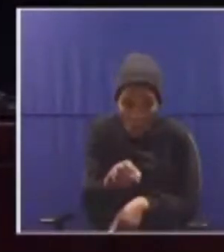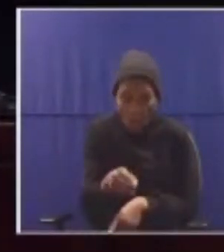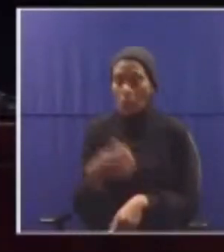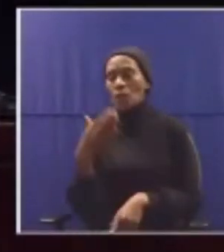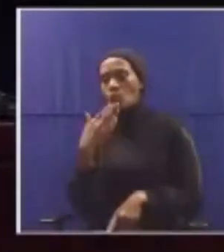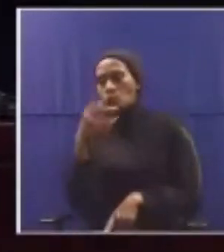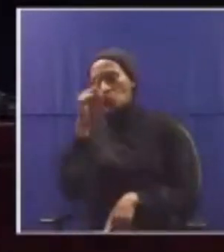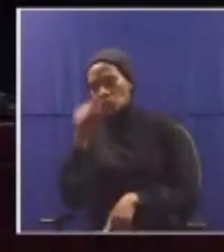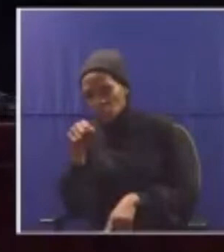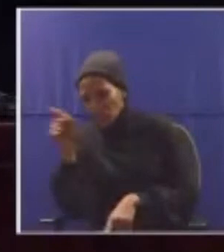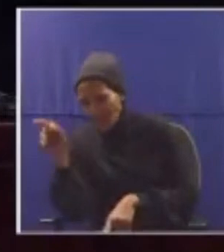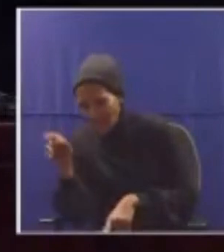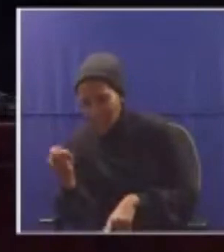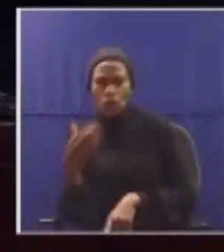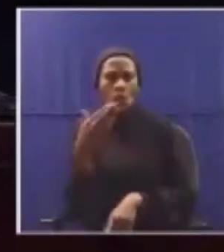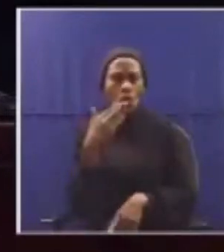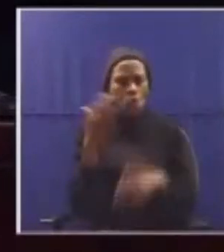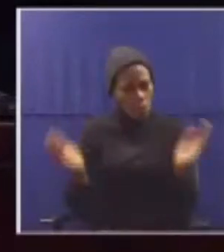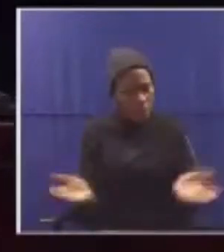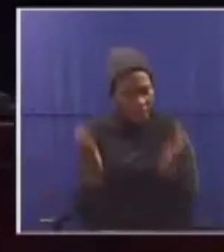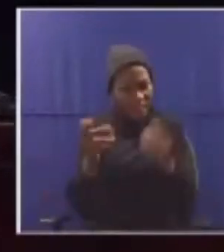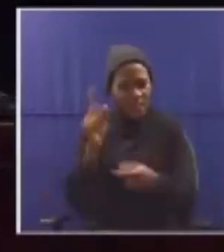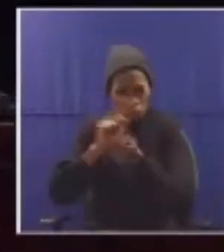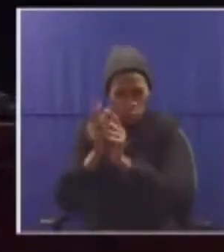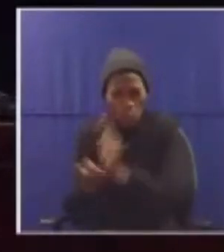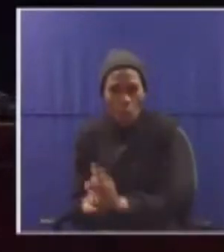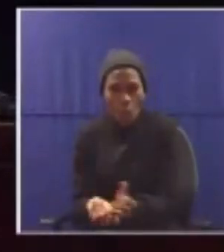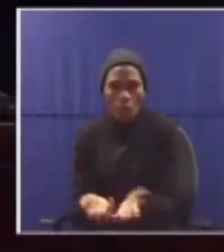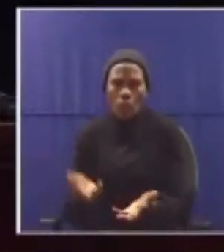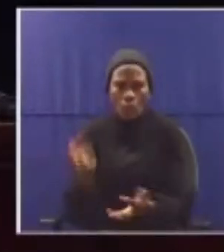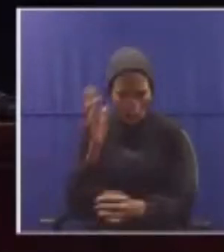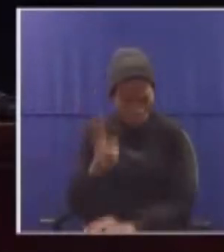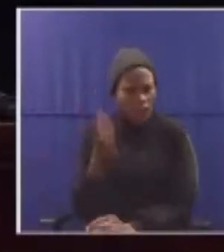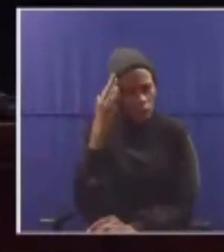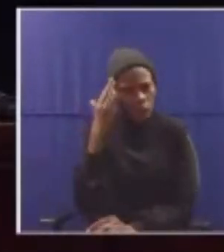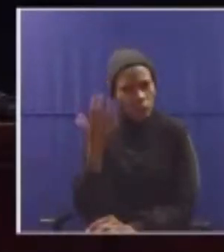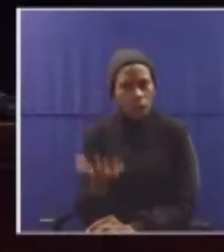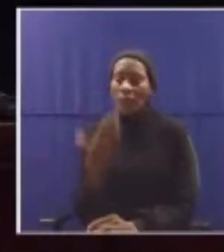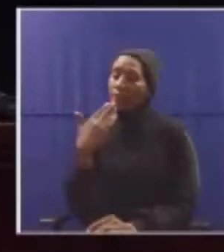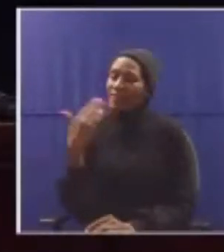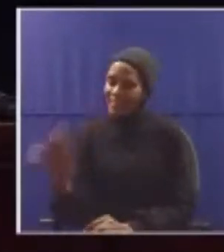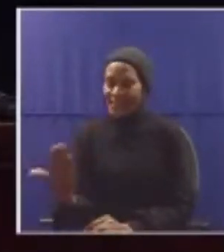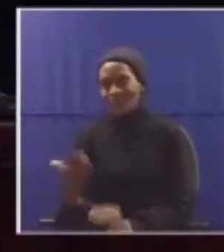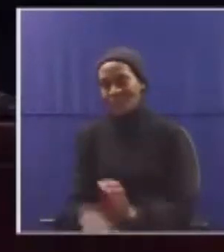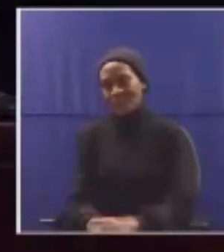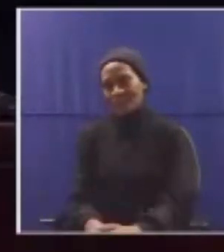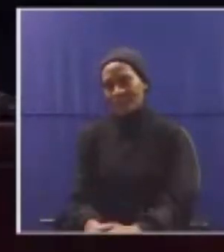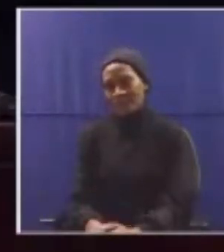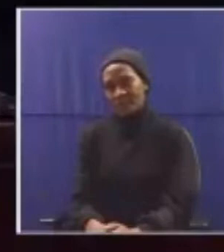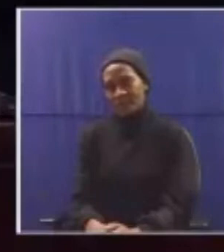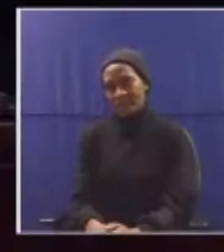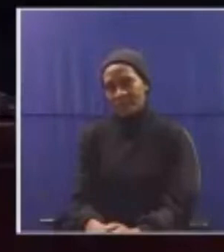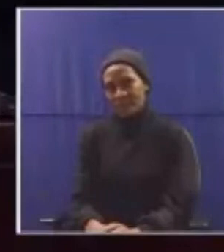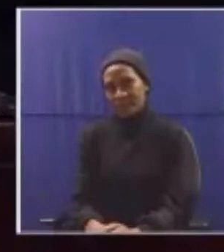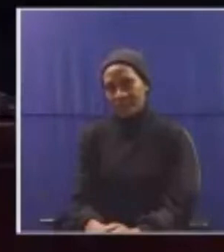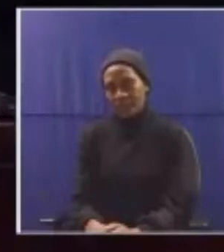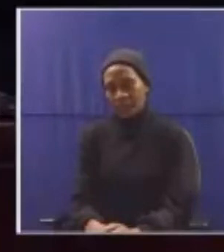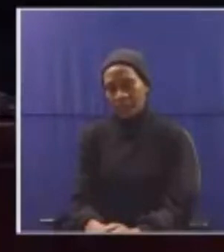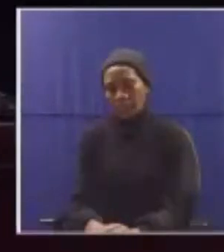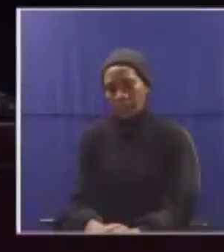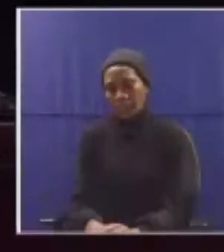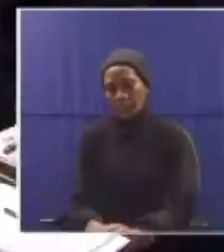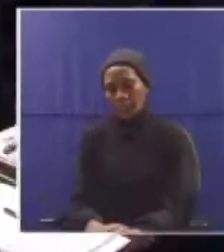for the raging war in that part of the African continent. Thank you very much. Thank Honorable you,